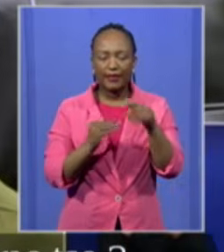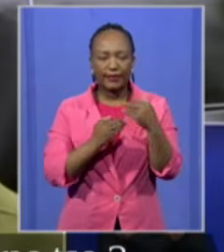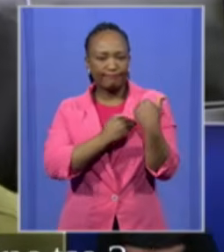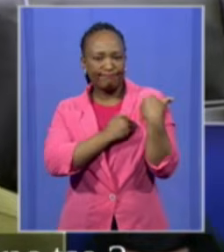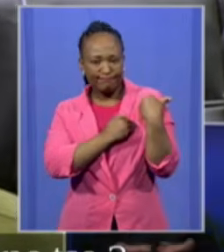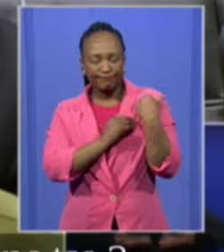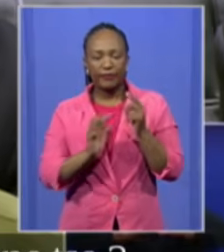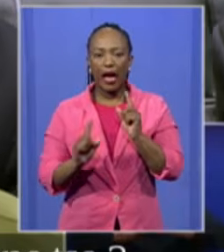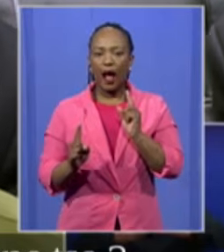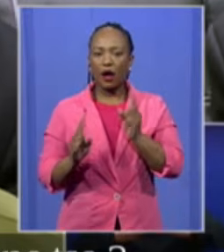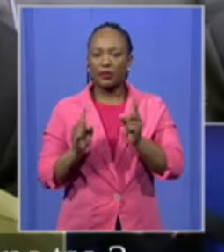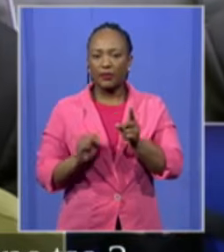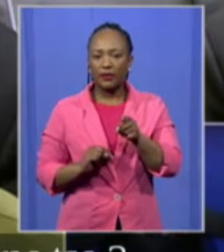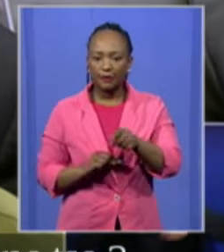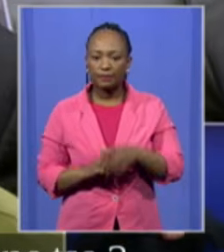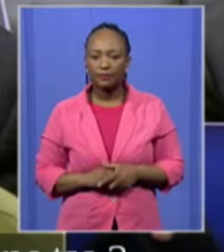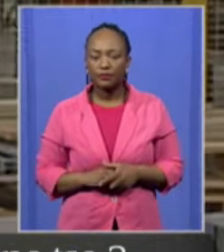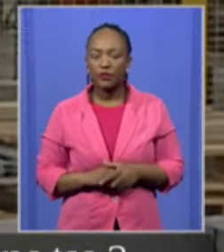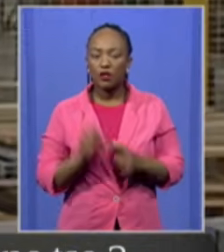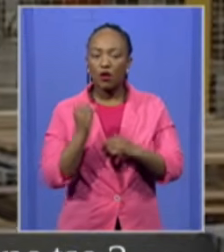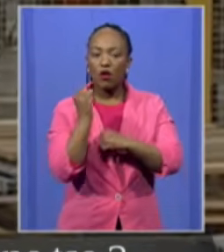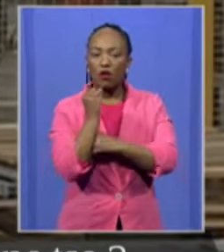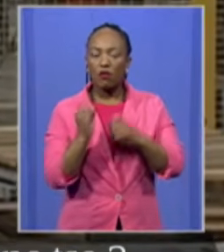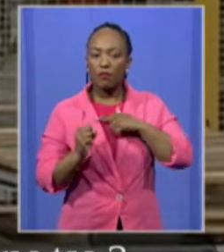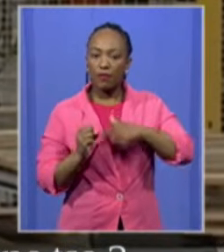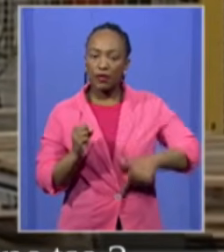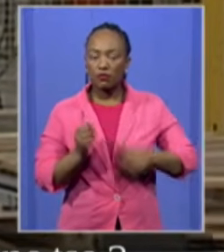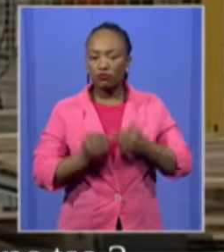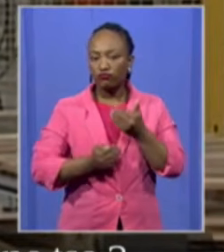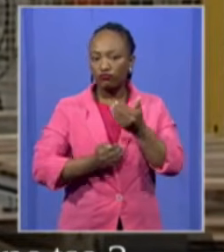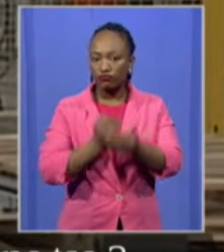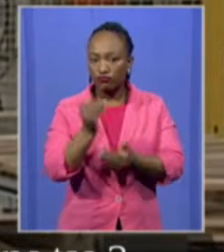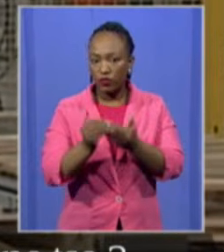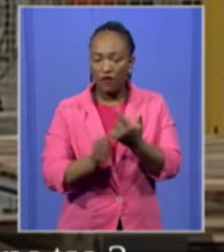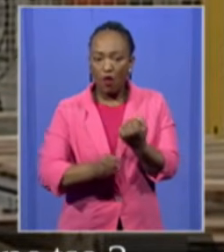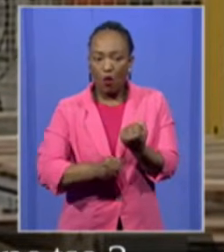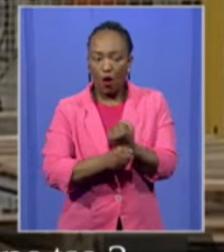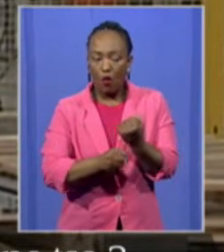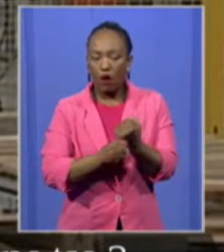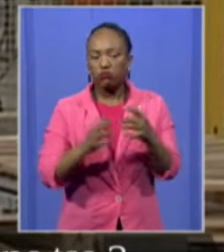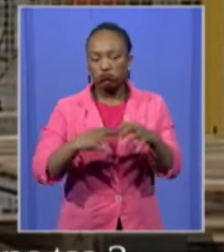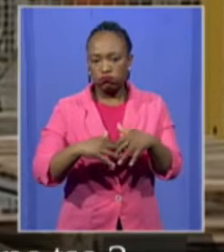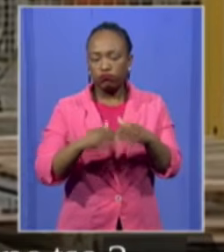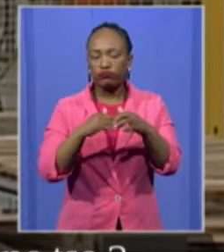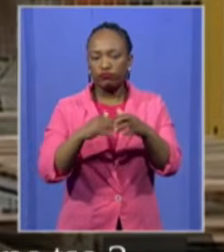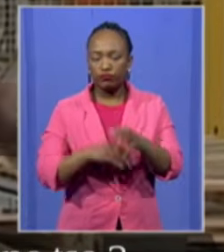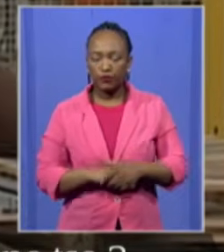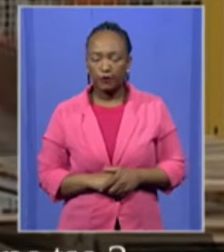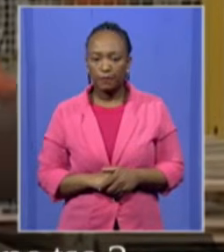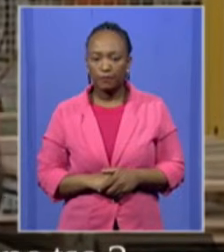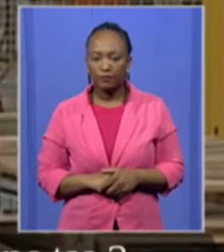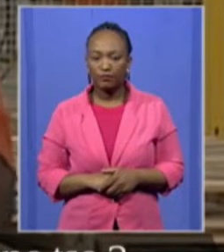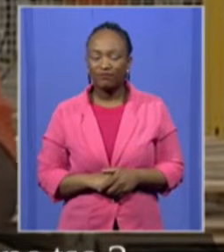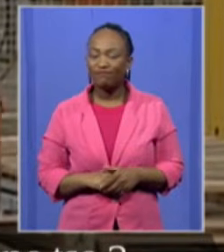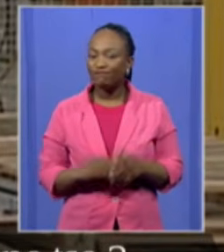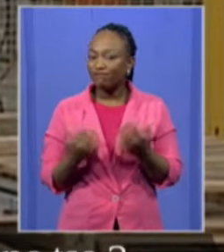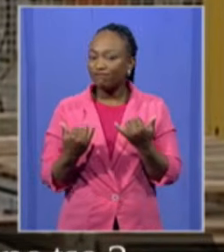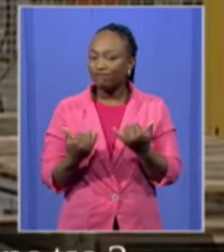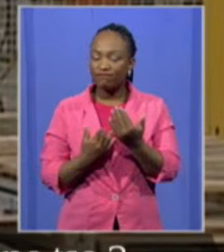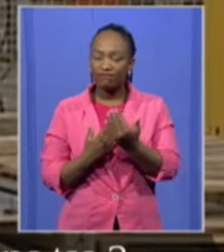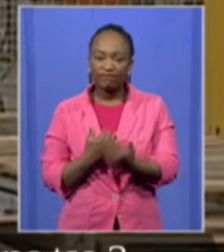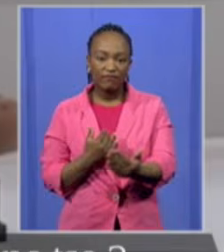ya mopresidente e tla tsamaisa mananeo a mmuso a kgolo mo le ho thewa ha mesebetsi. We have to reduce the cost of living